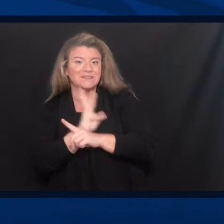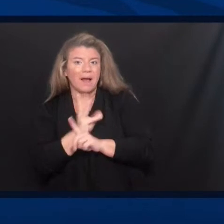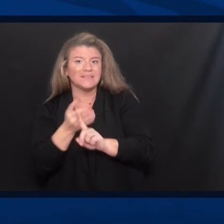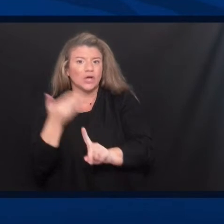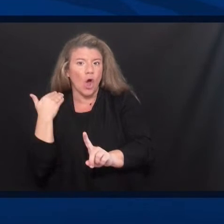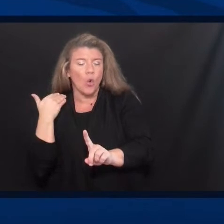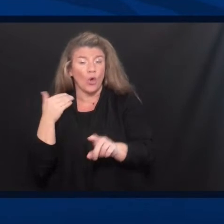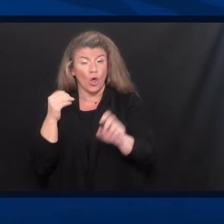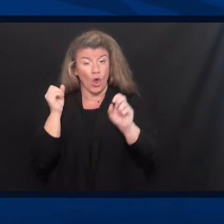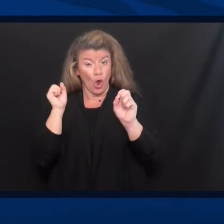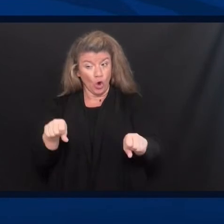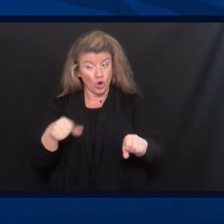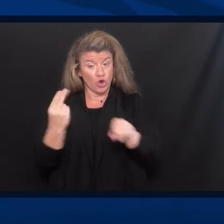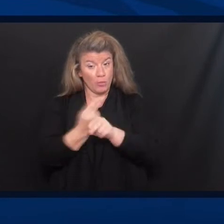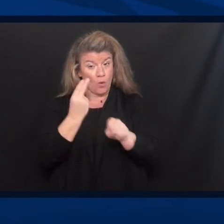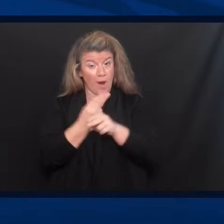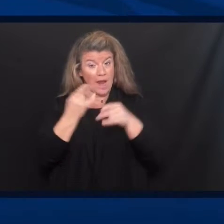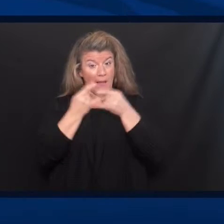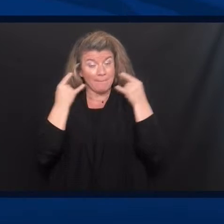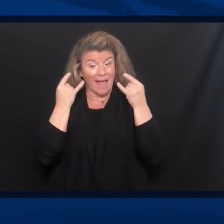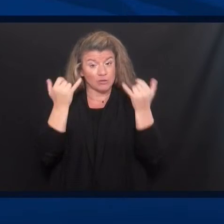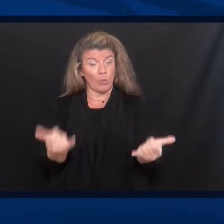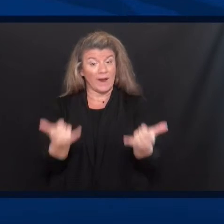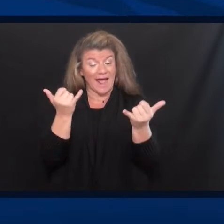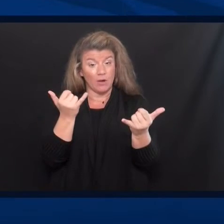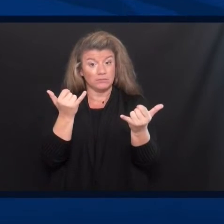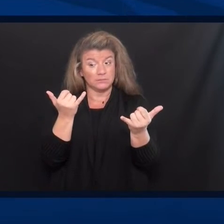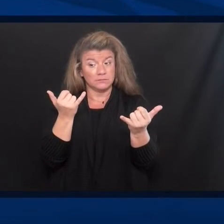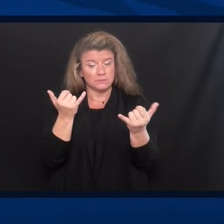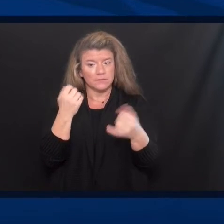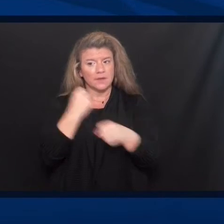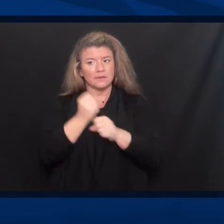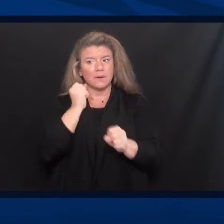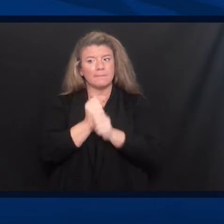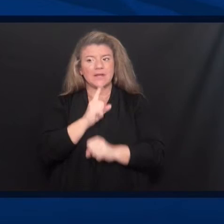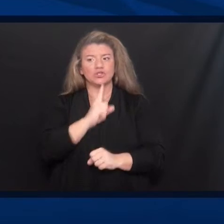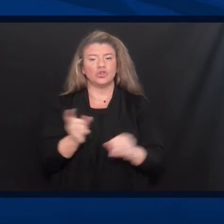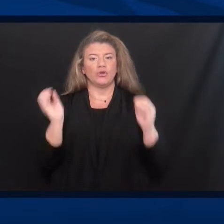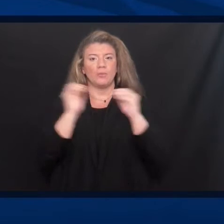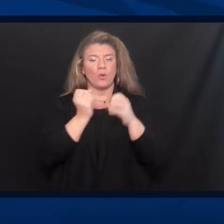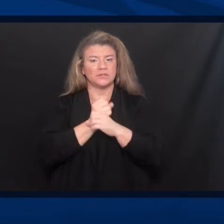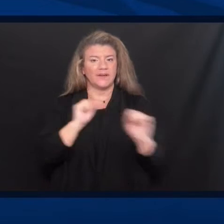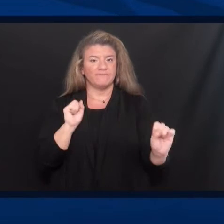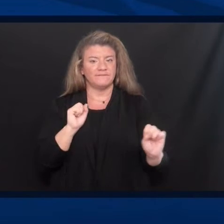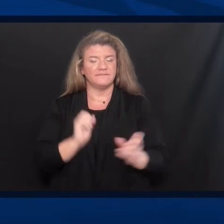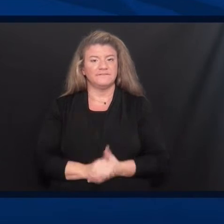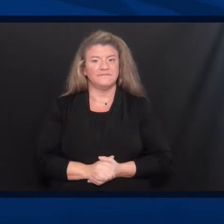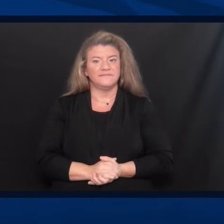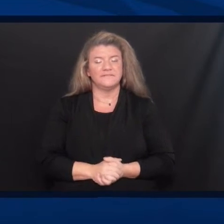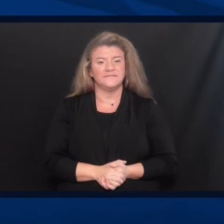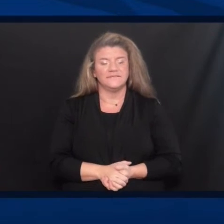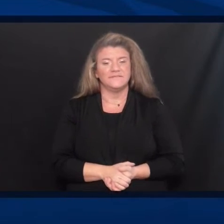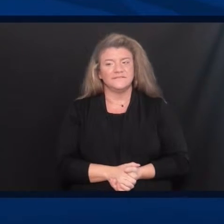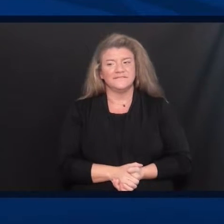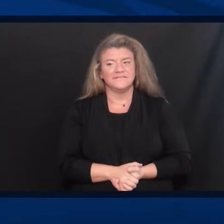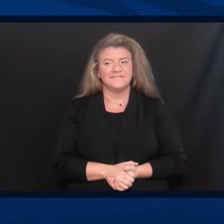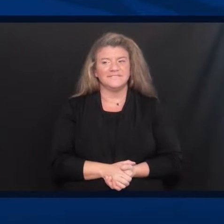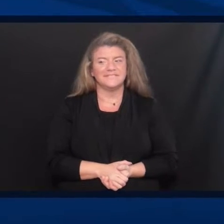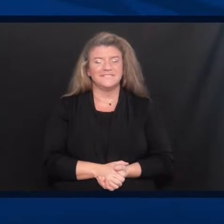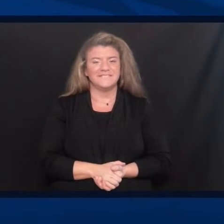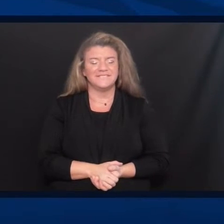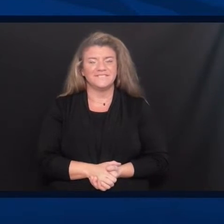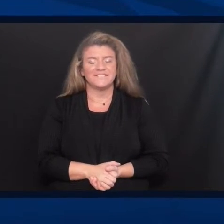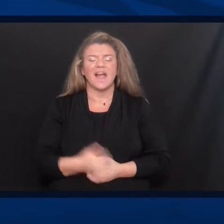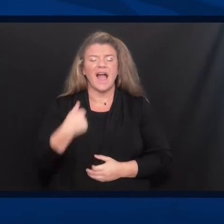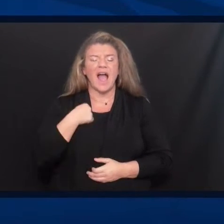should you be wearing a mask right now in order to protect yourself? Thank you. I think, I've got